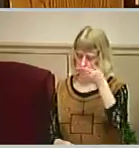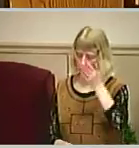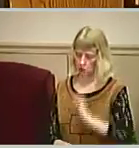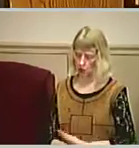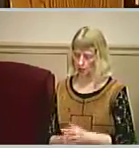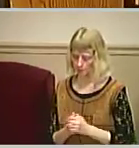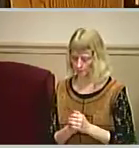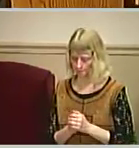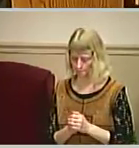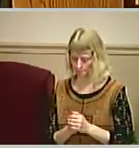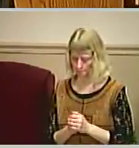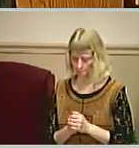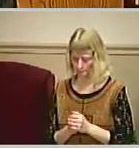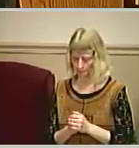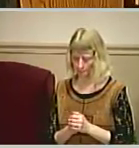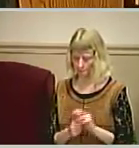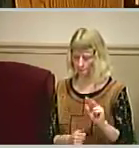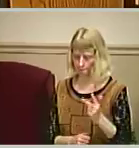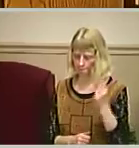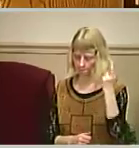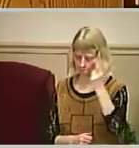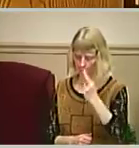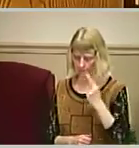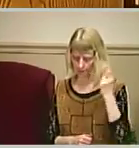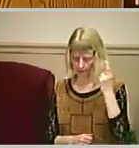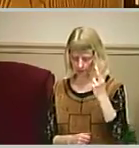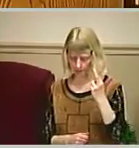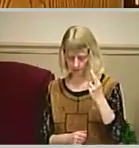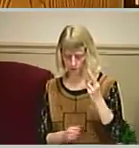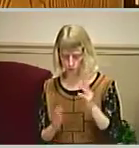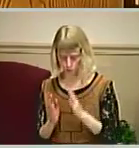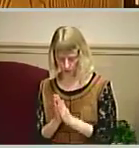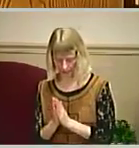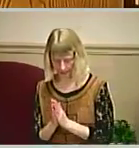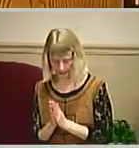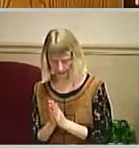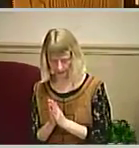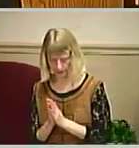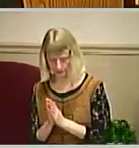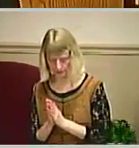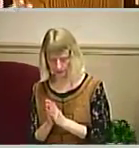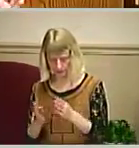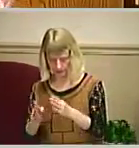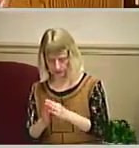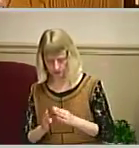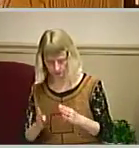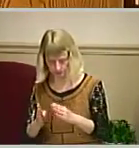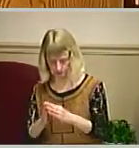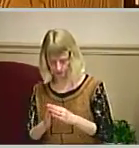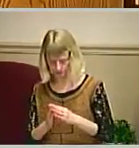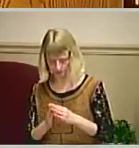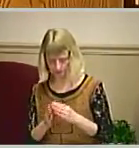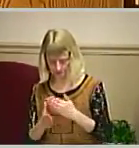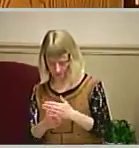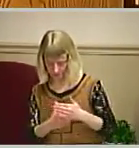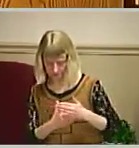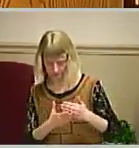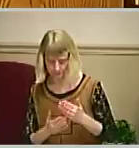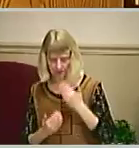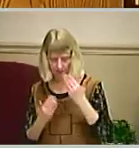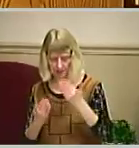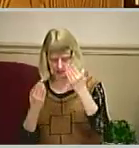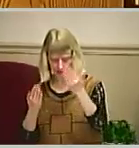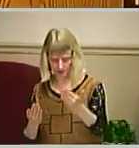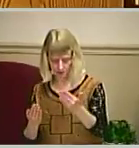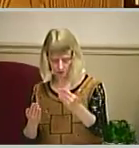God. The third reason why praying and in supplicating and interceding and giving your